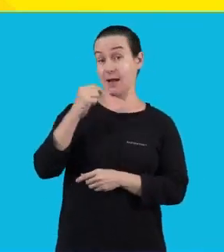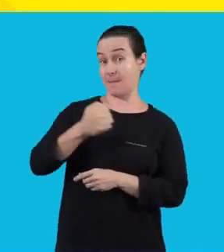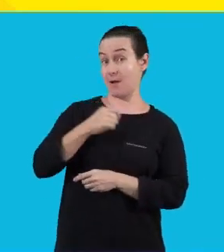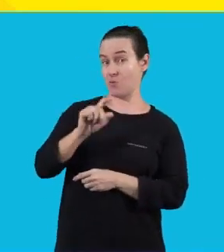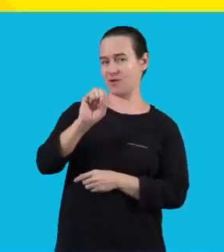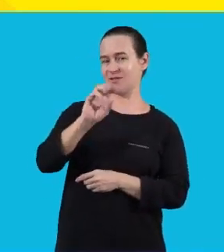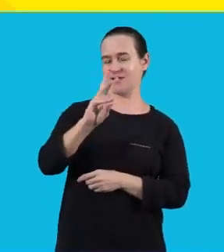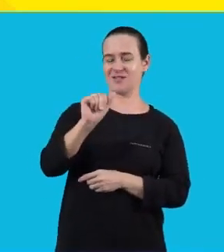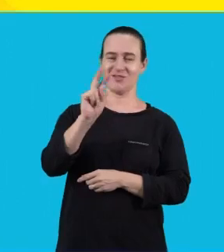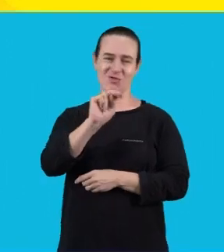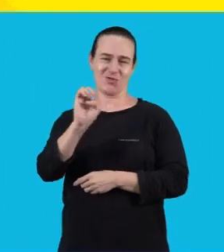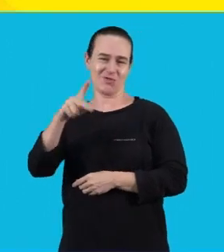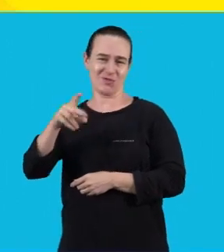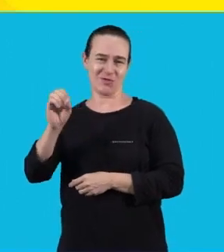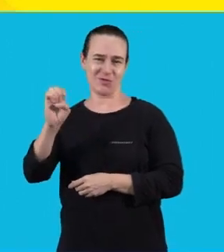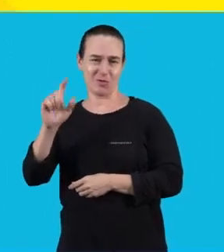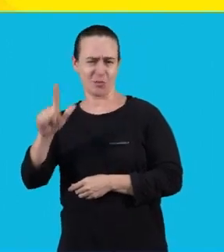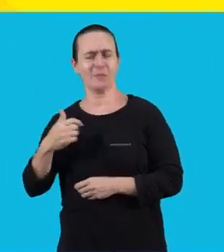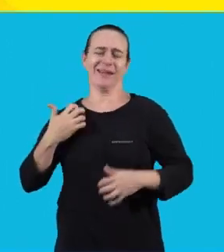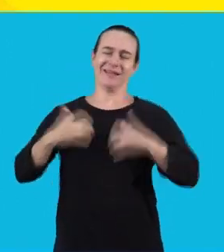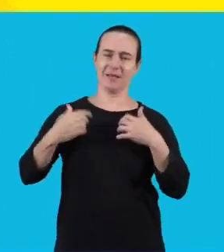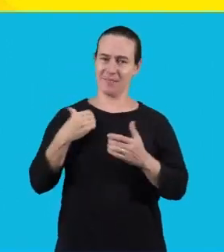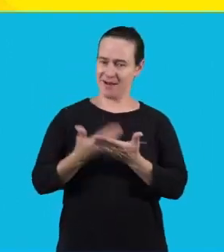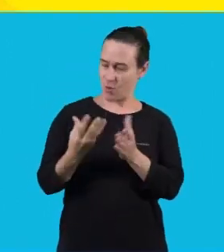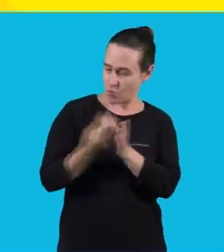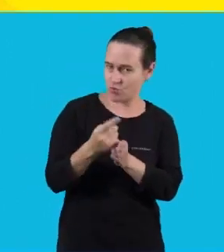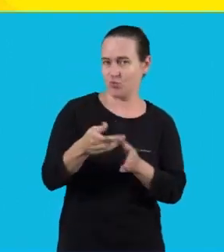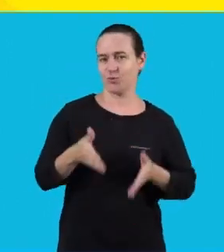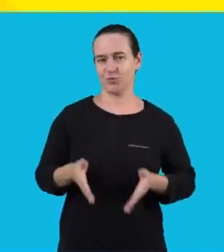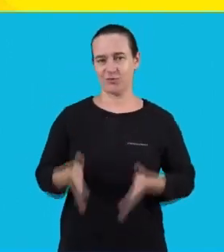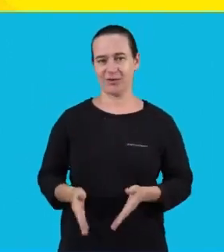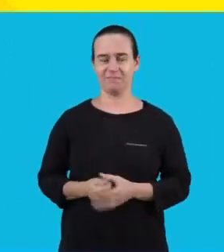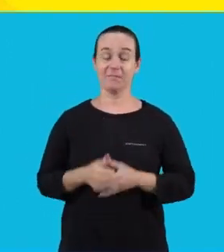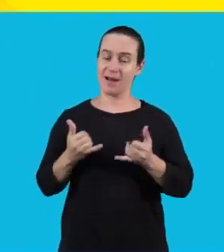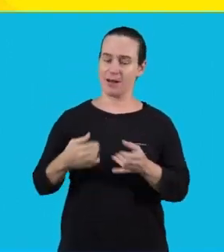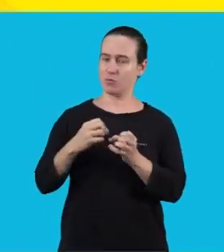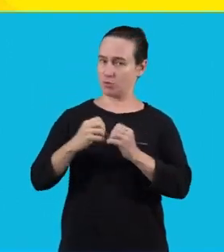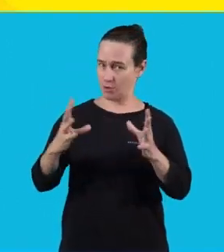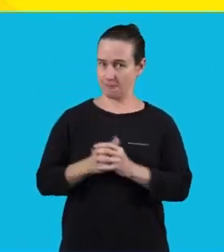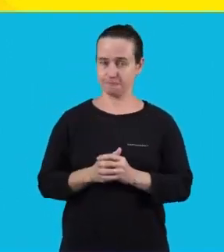is Marinda Swanepoel and I'm very excited to be here with you today. So let's get started.